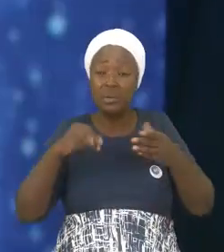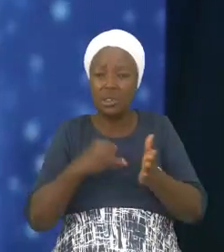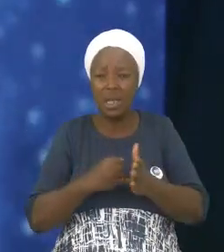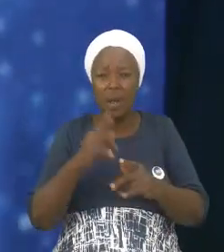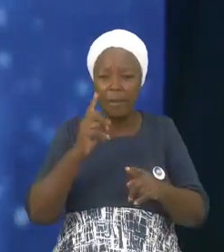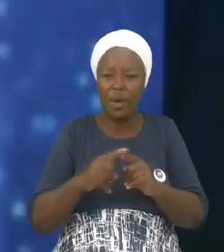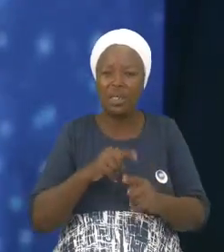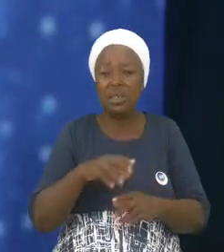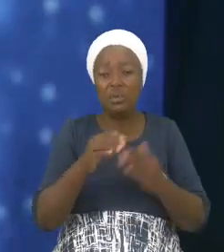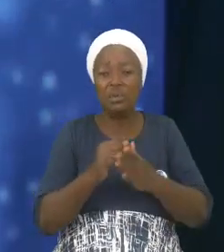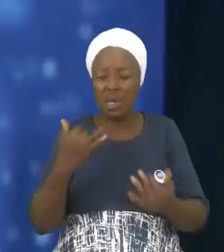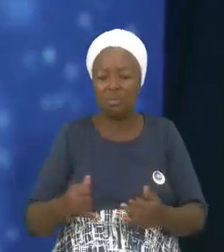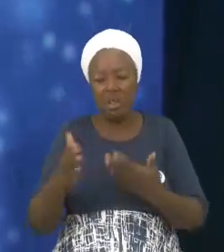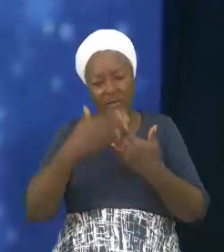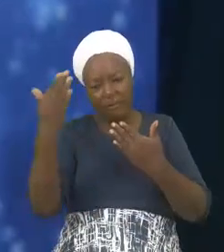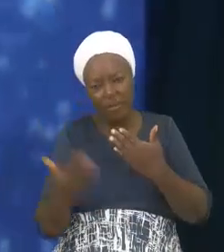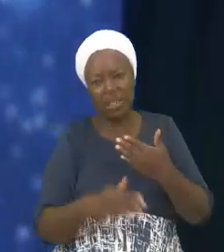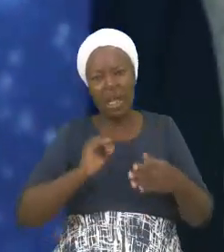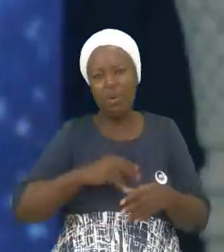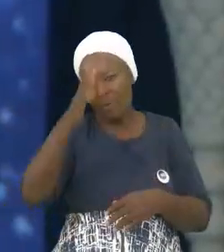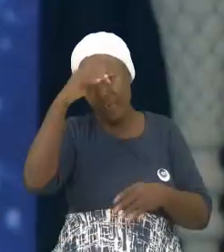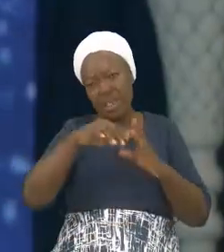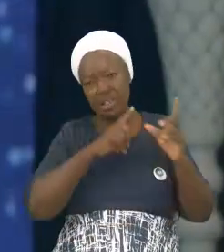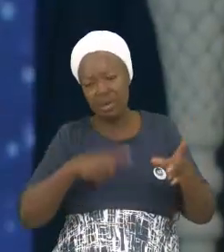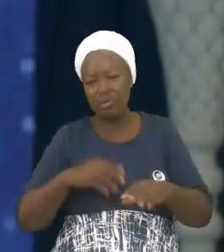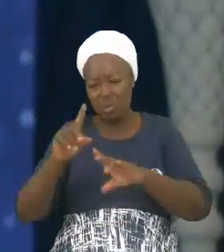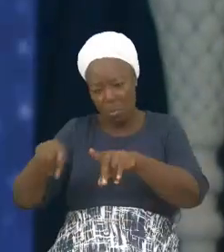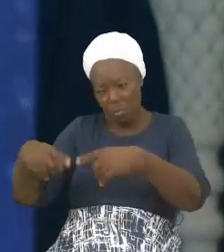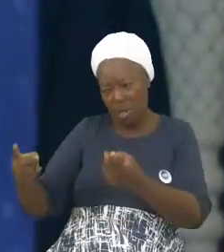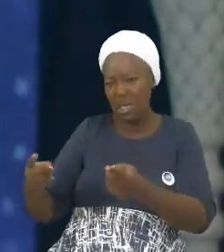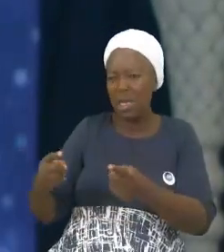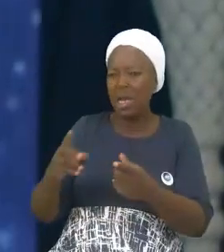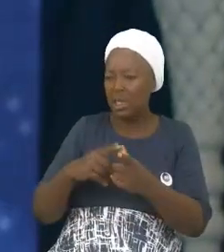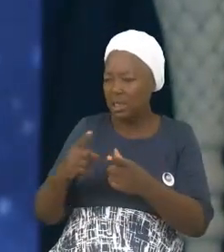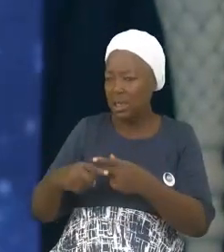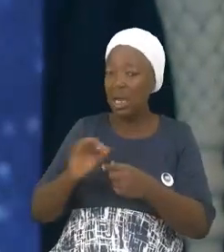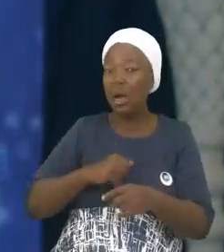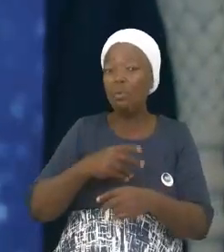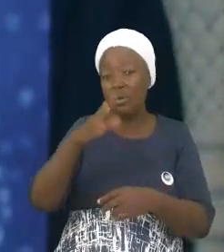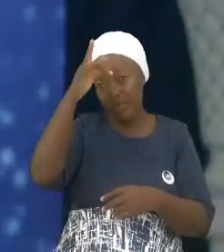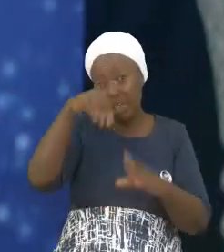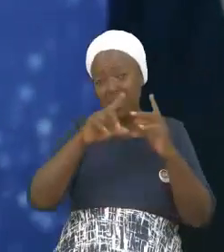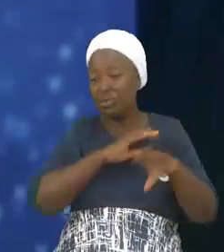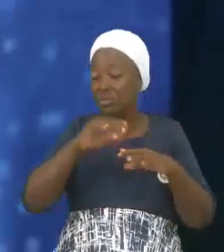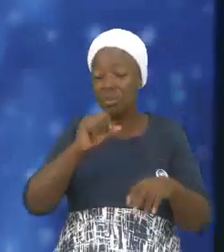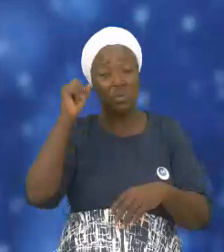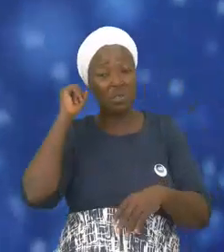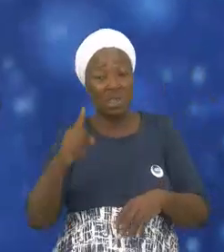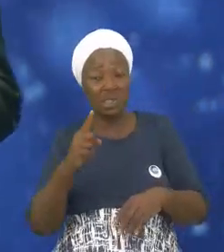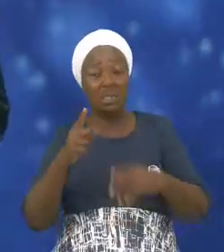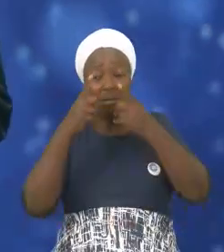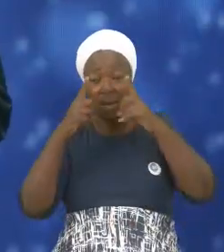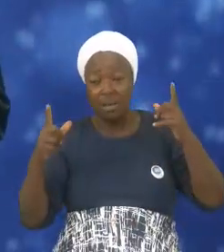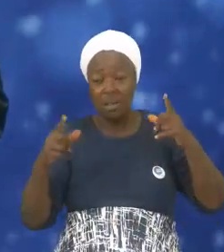building. We used, I didn't hear the language, and most of them did not understand the English. I was speaking by